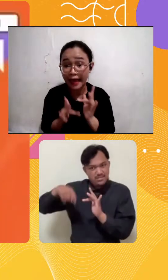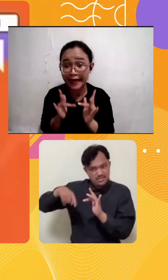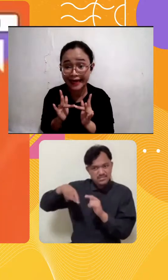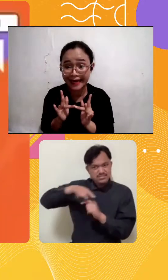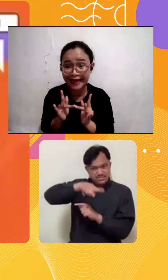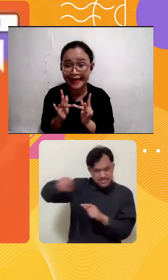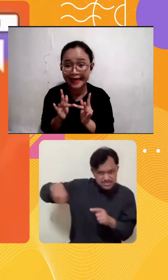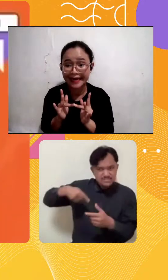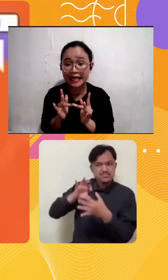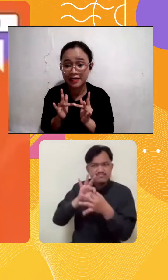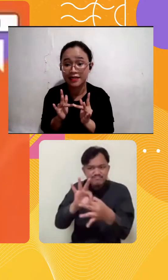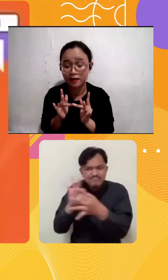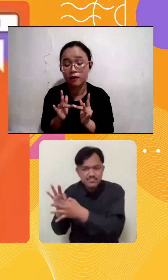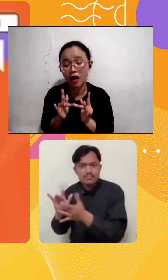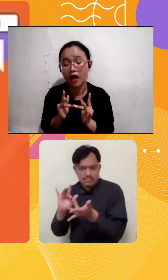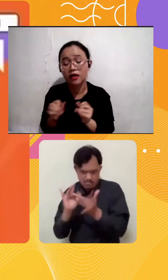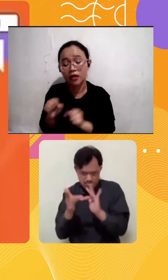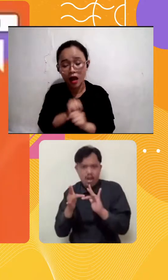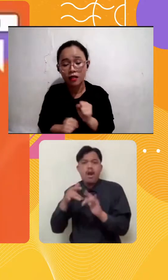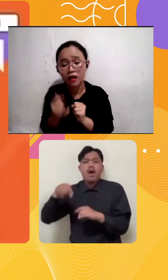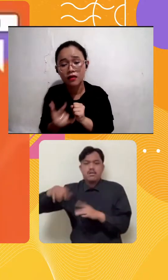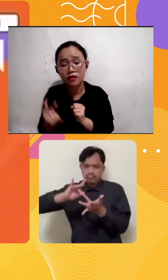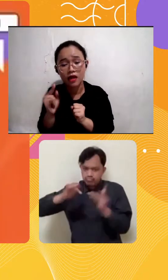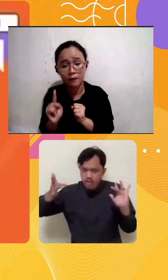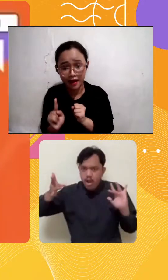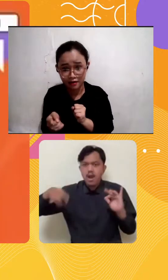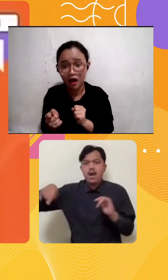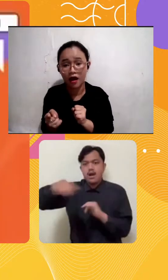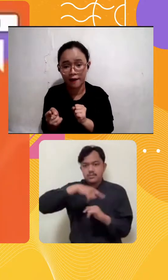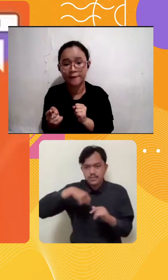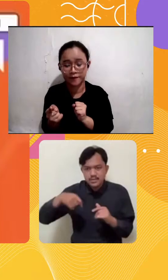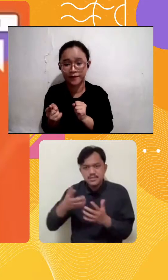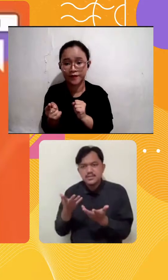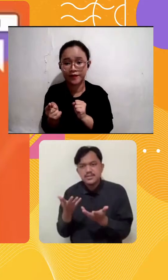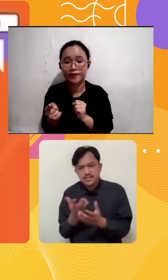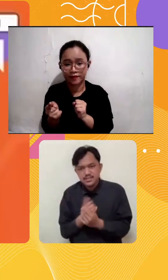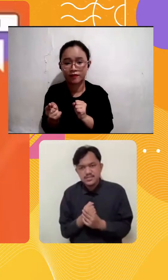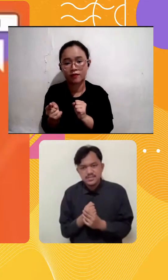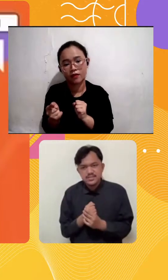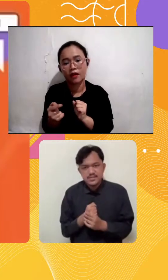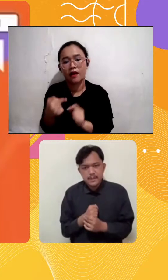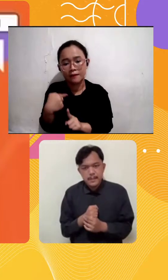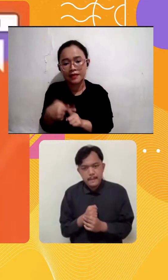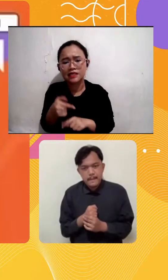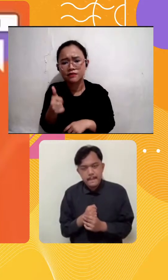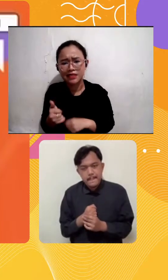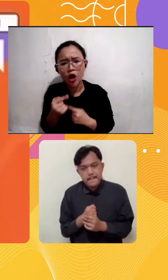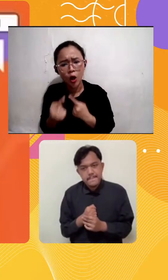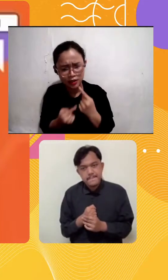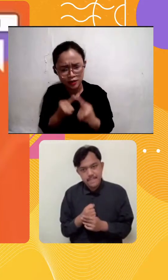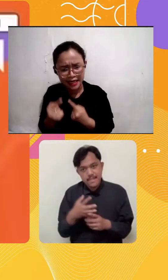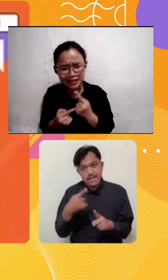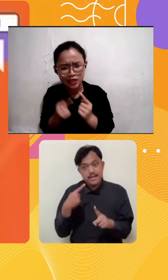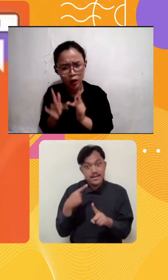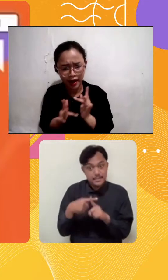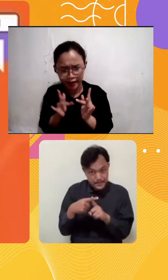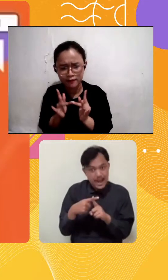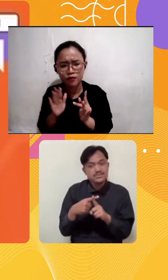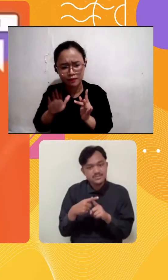think the opportunity and also the trend that we have is also teleconsultation. And it also promotes